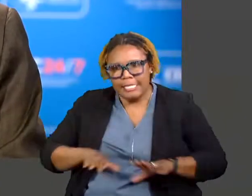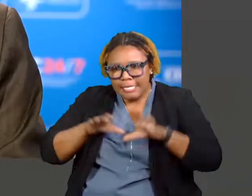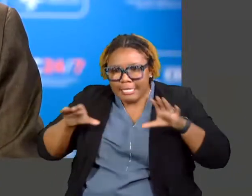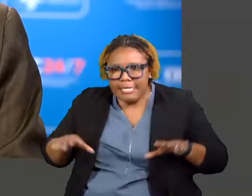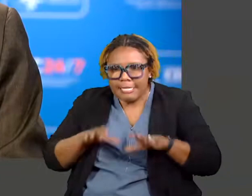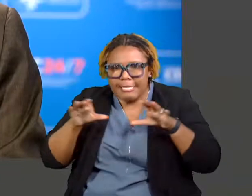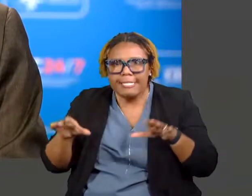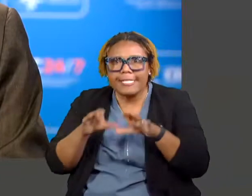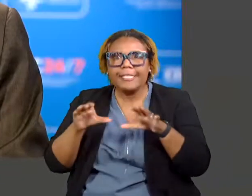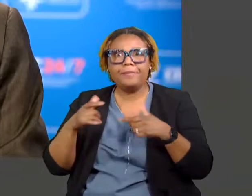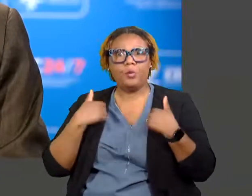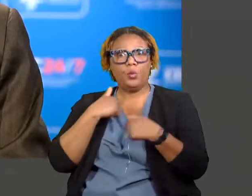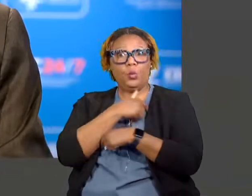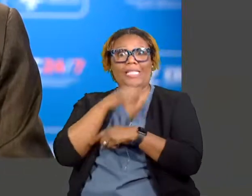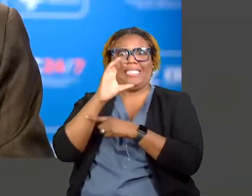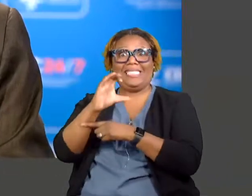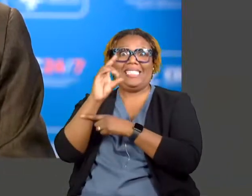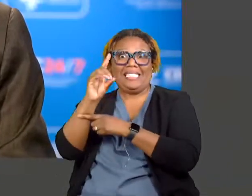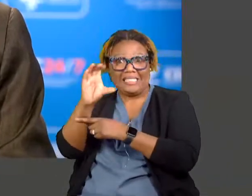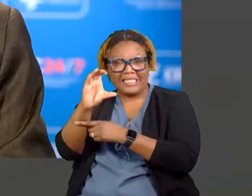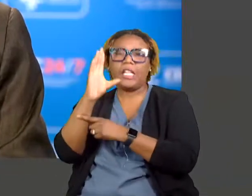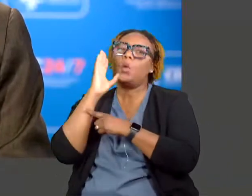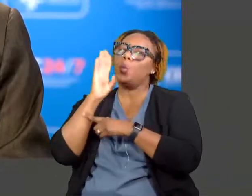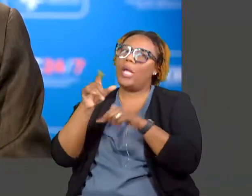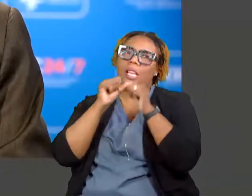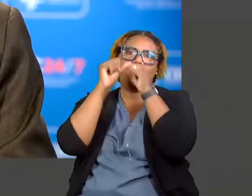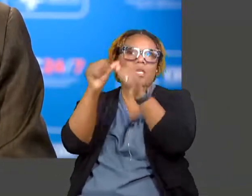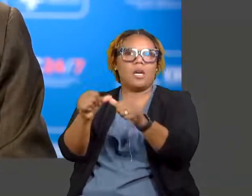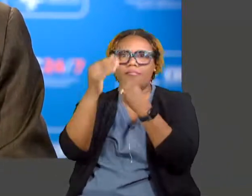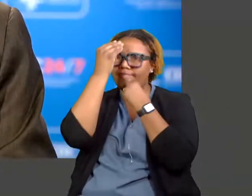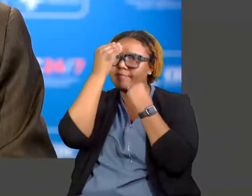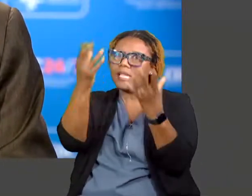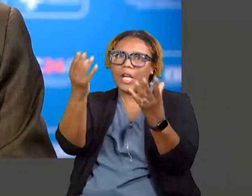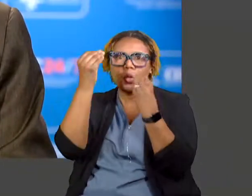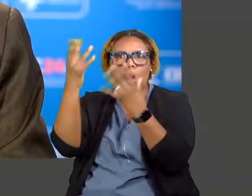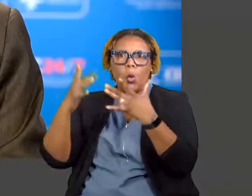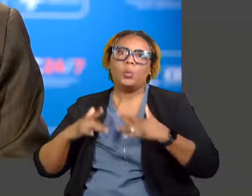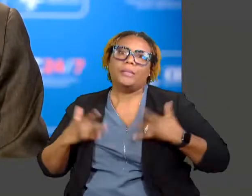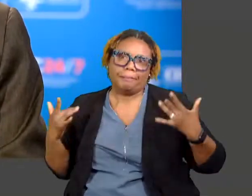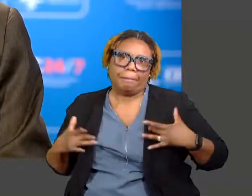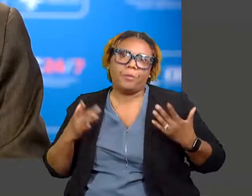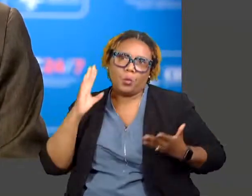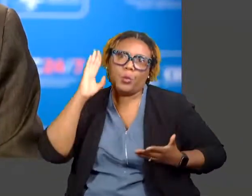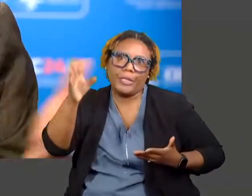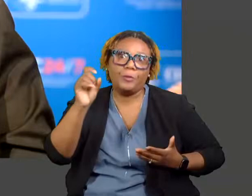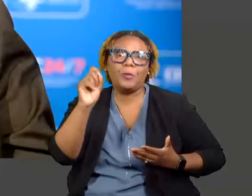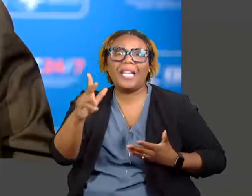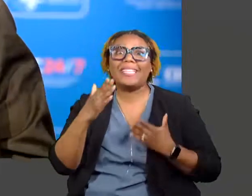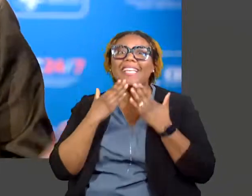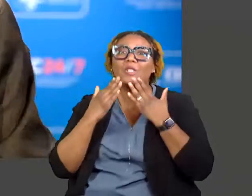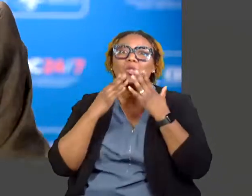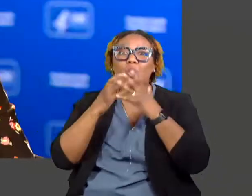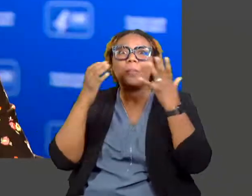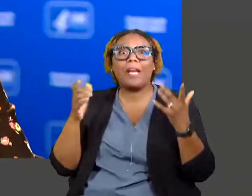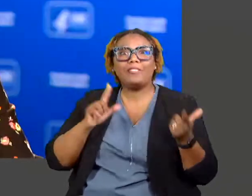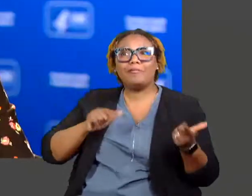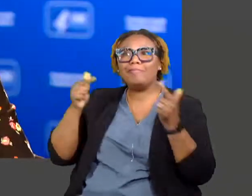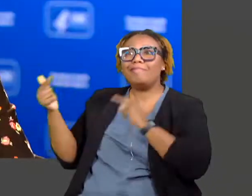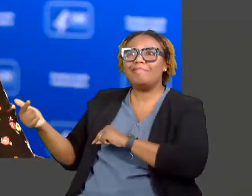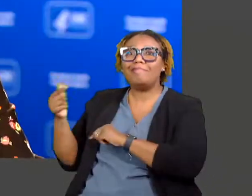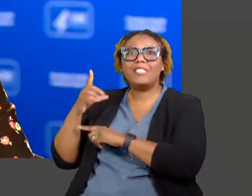across the US government will continue to keep everyone updated as this situation evolves. Thank you so much. Dr. Potok, back over